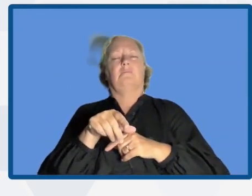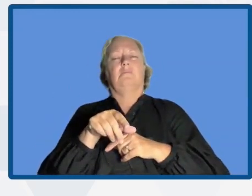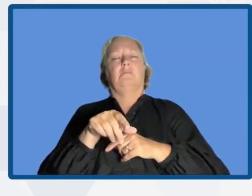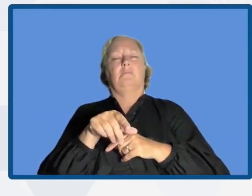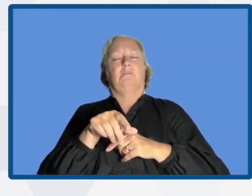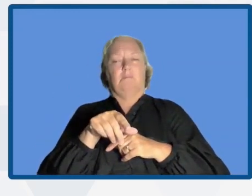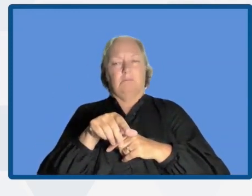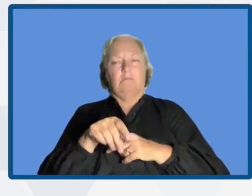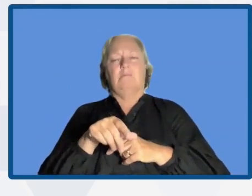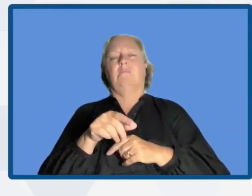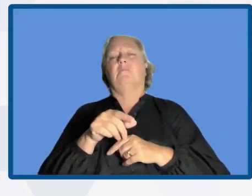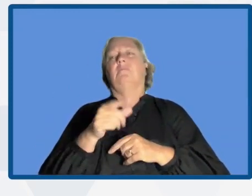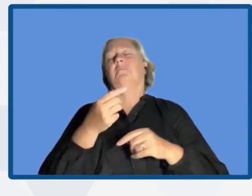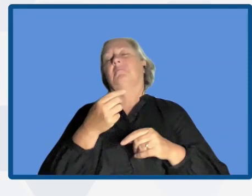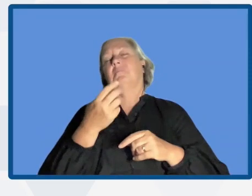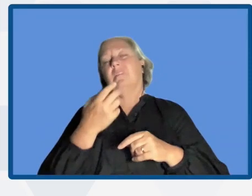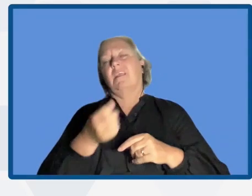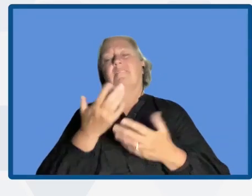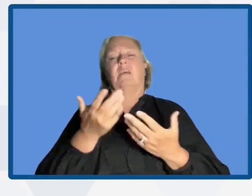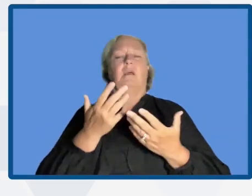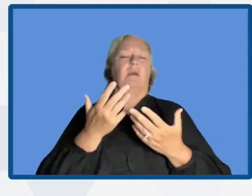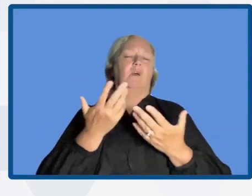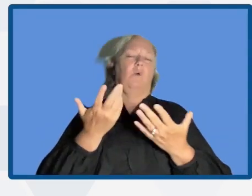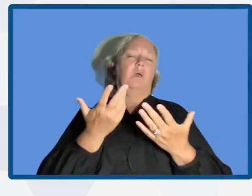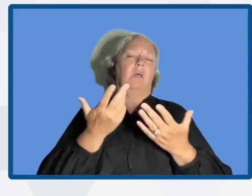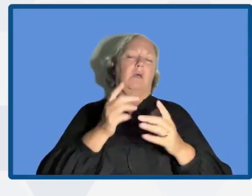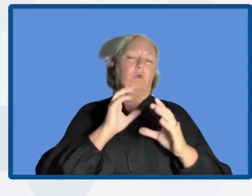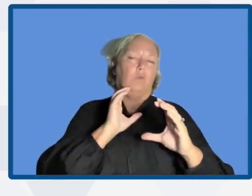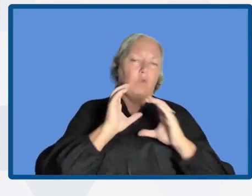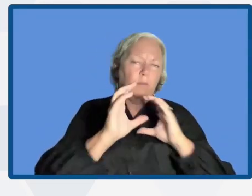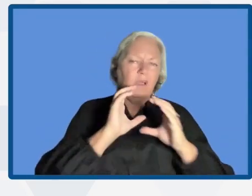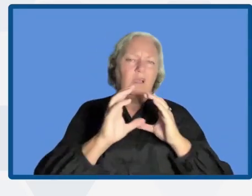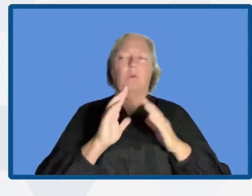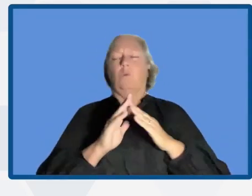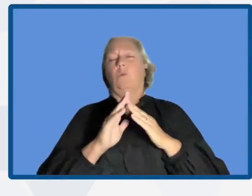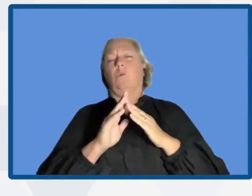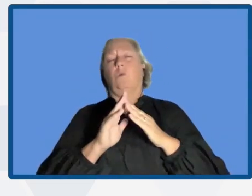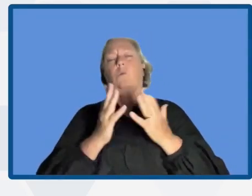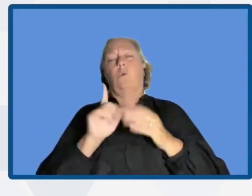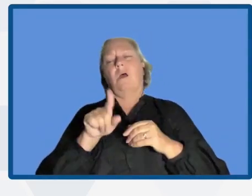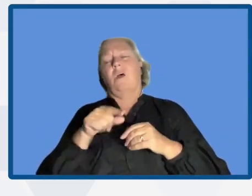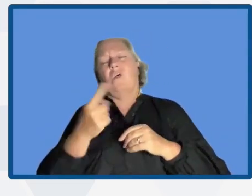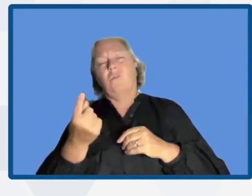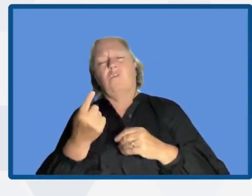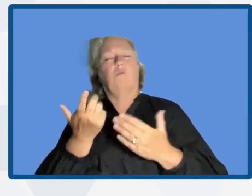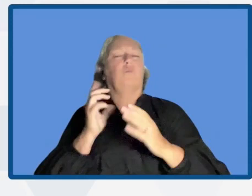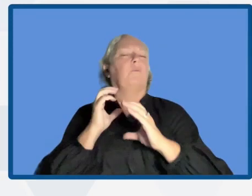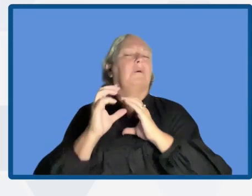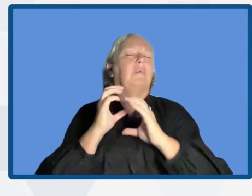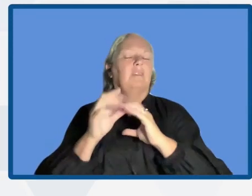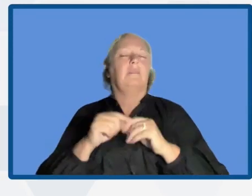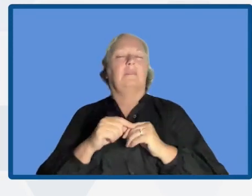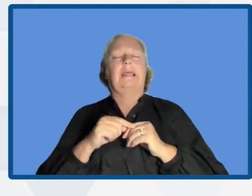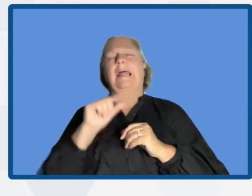text message communication or other type of communication. It is a little bit